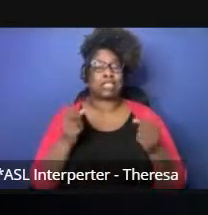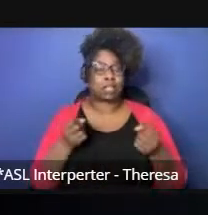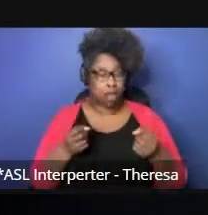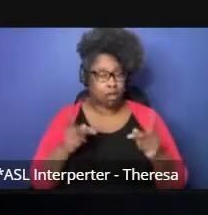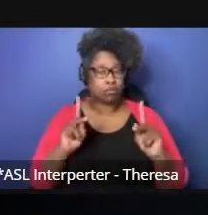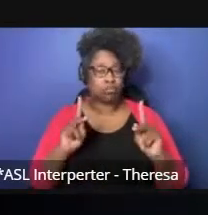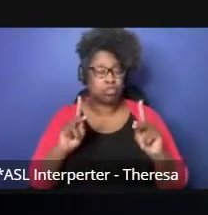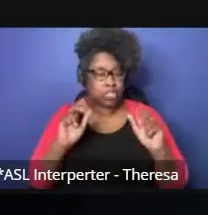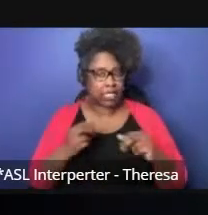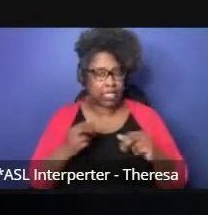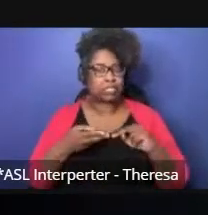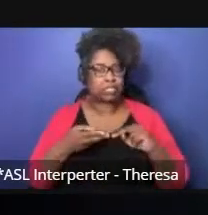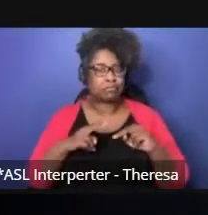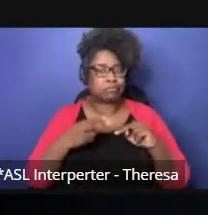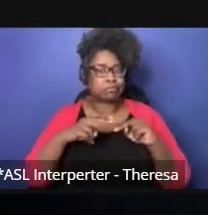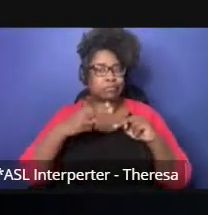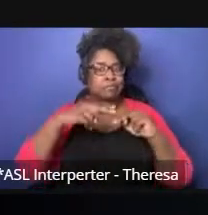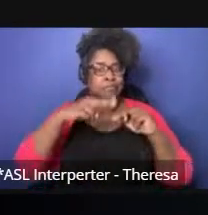and